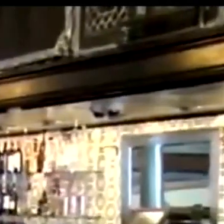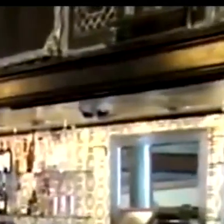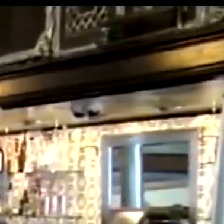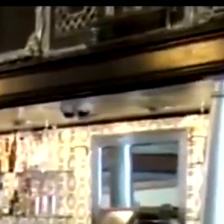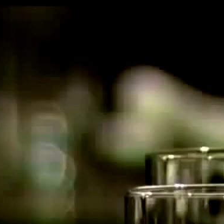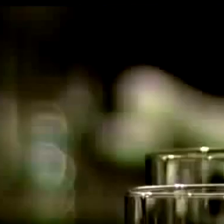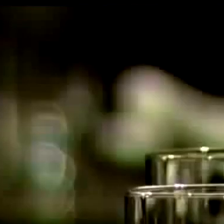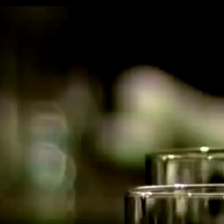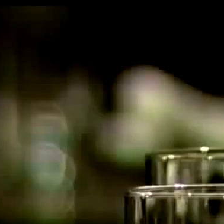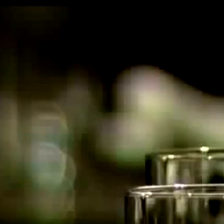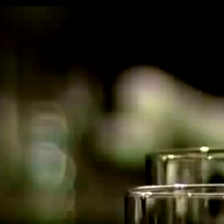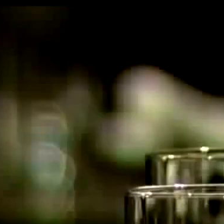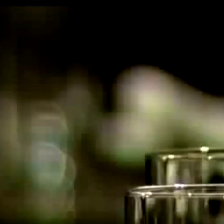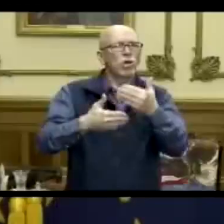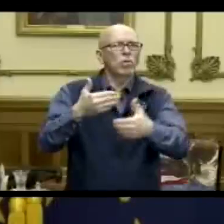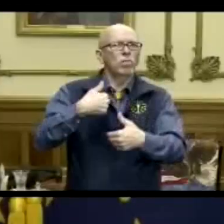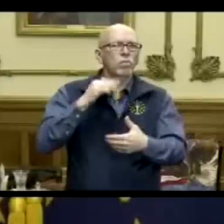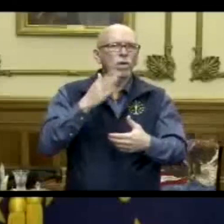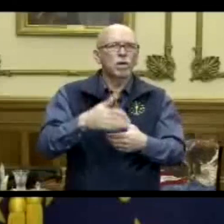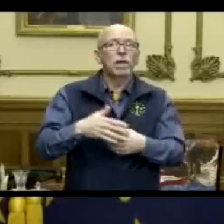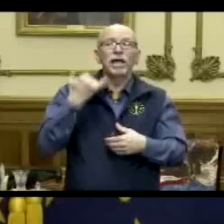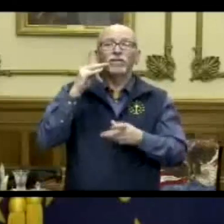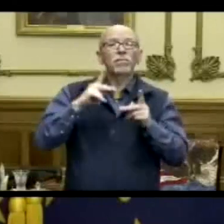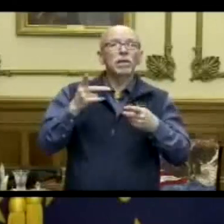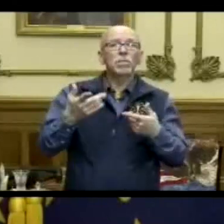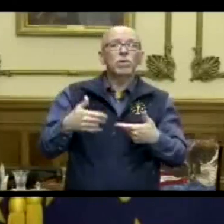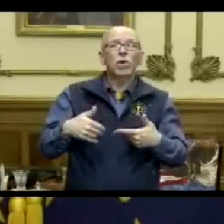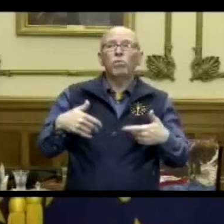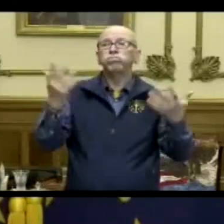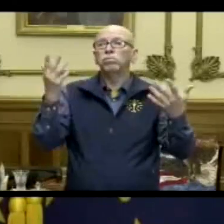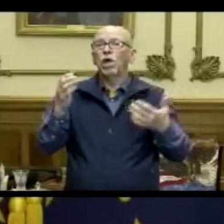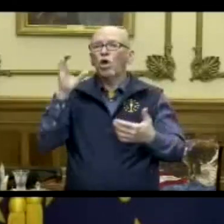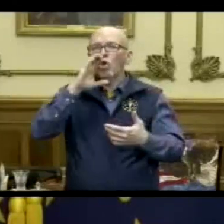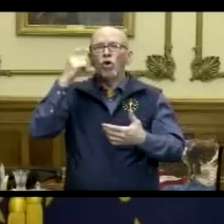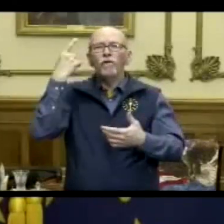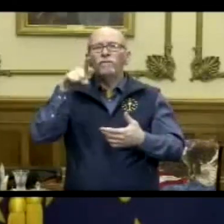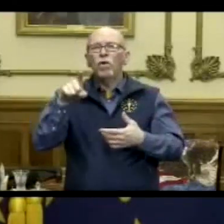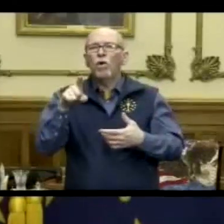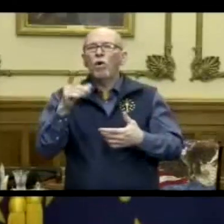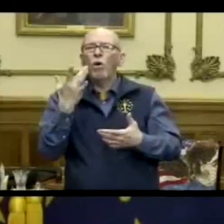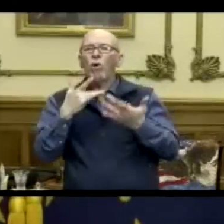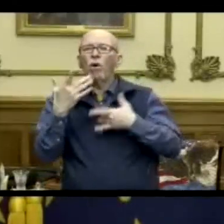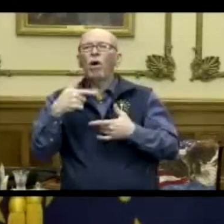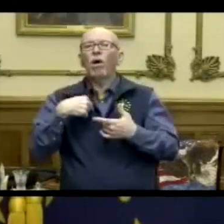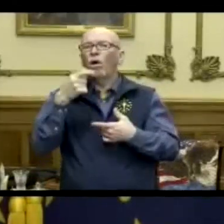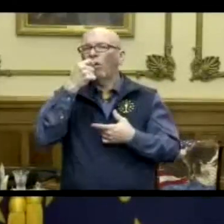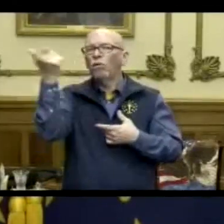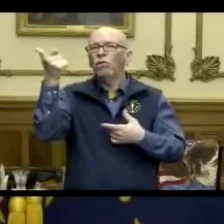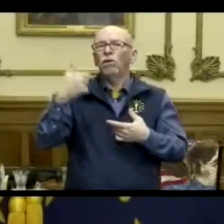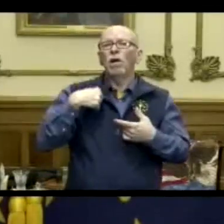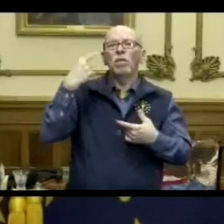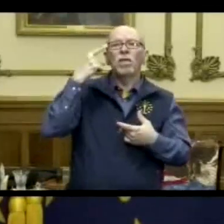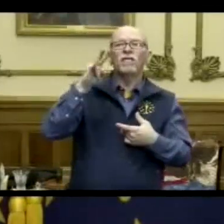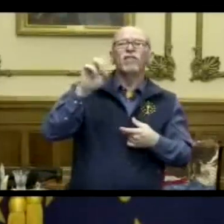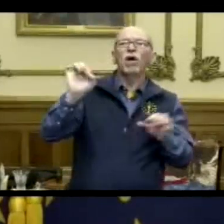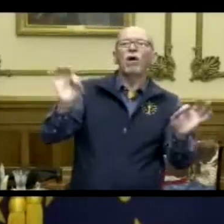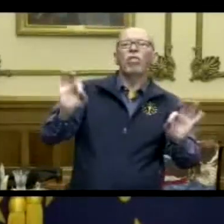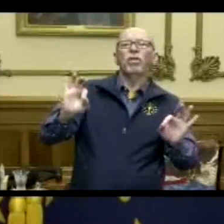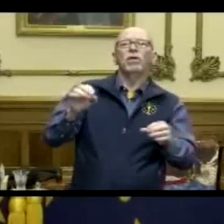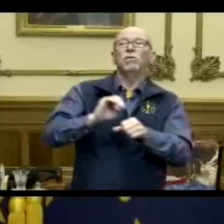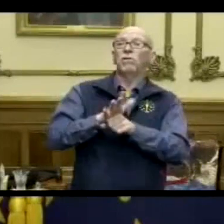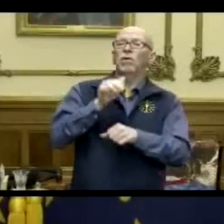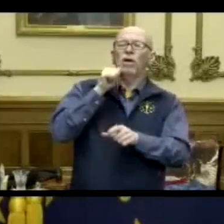up to everyone to do their part. If people look for openings and shortcuts and believe that this virus won't affect